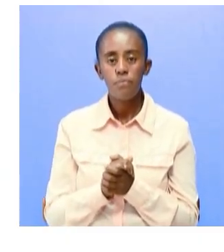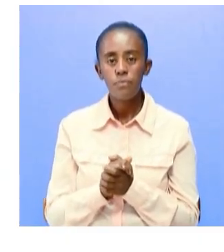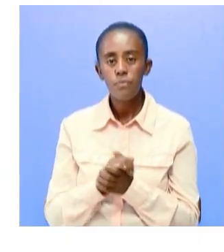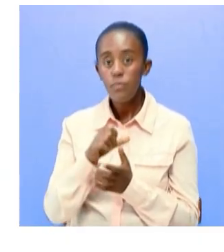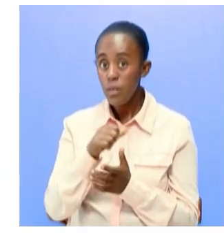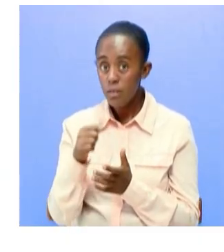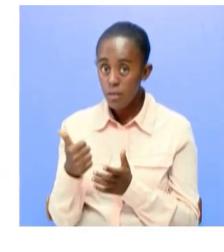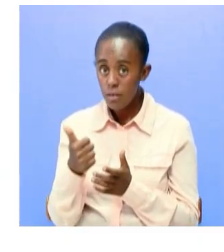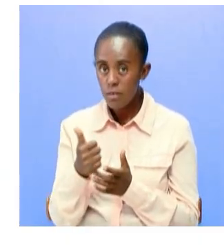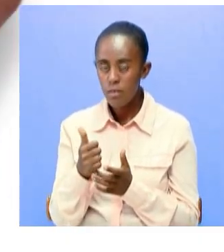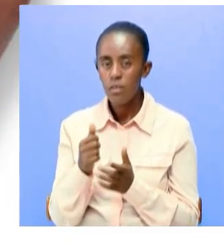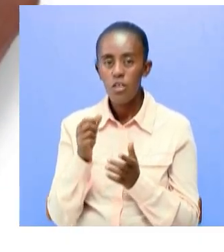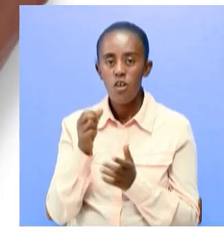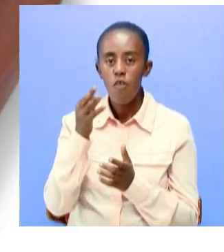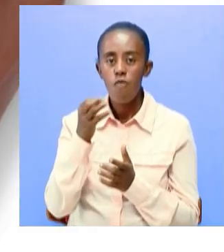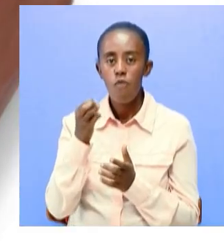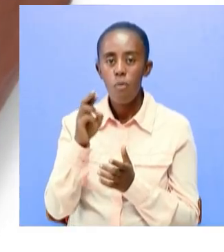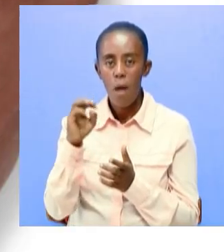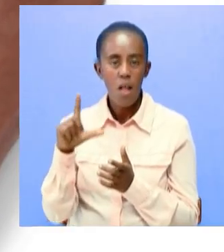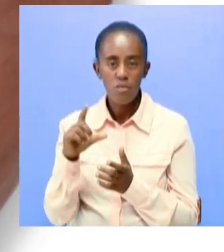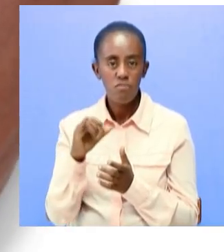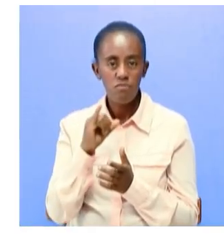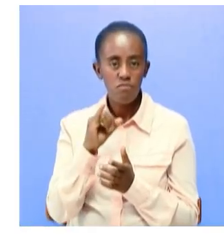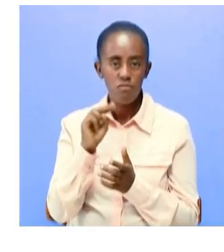Another one is informal.